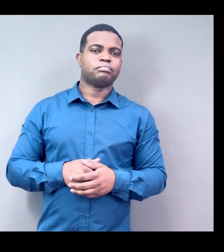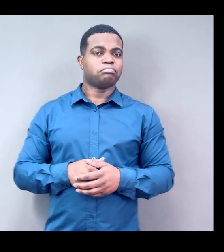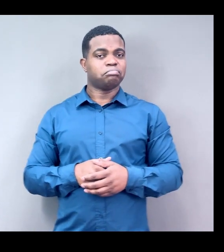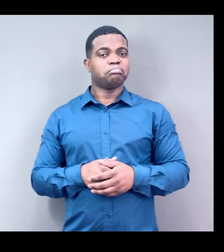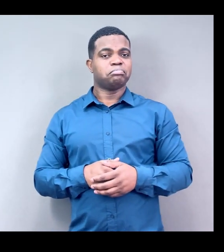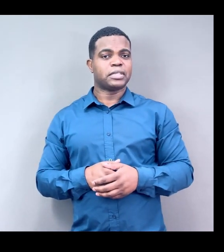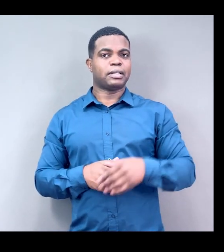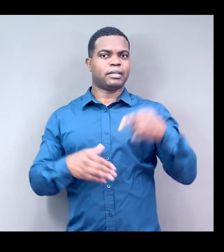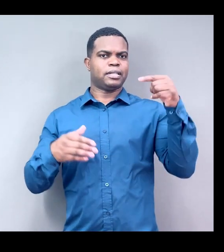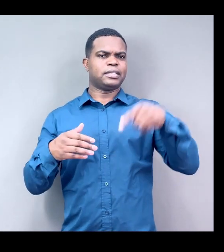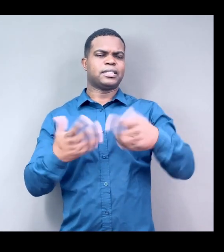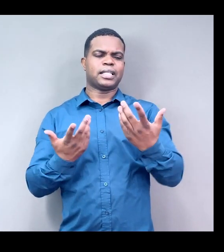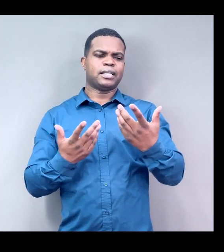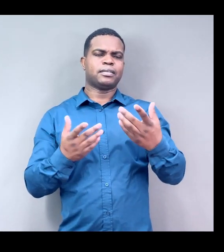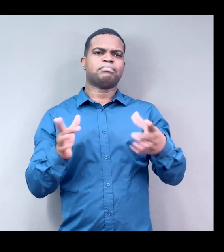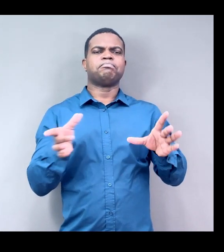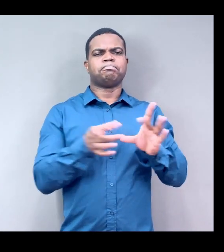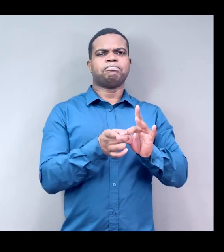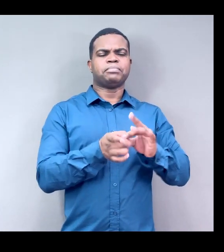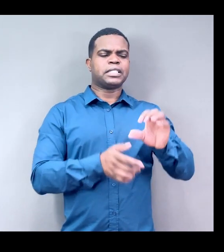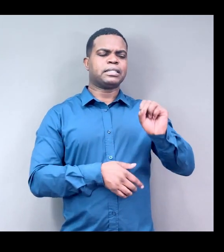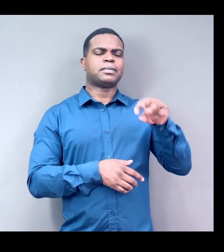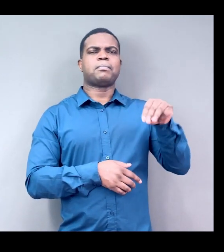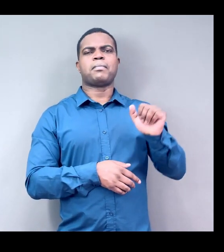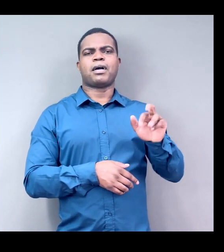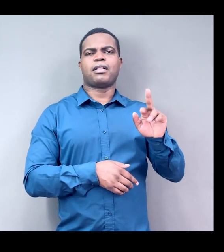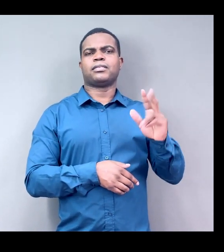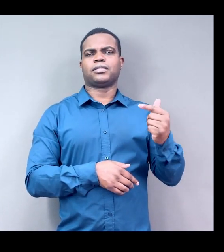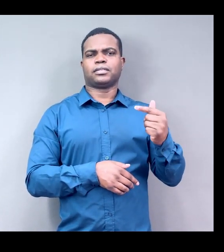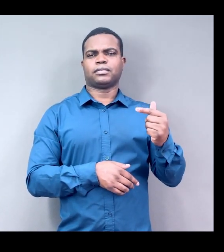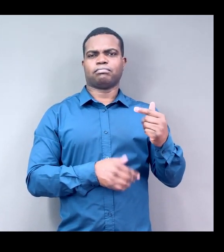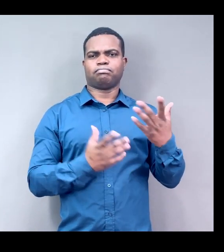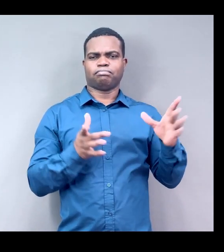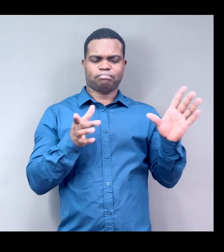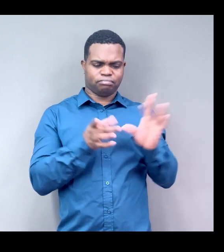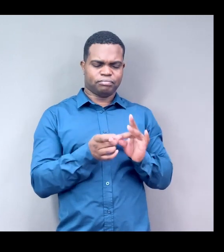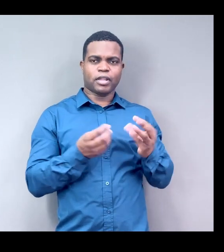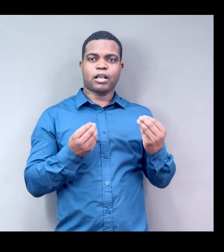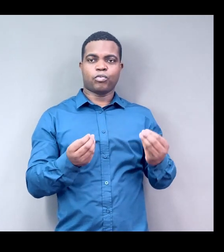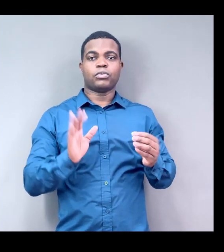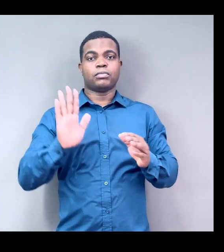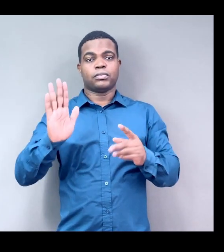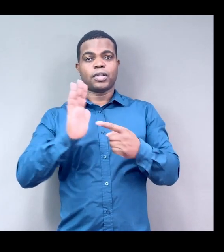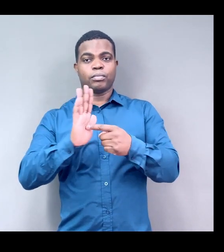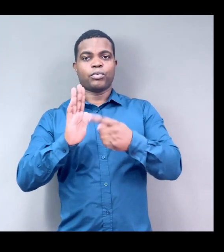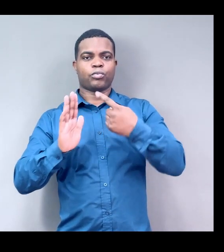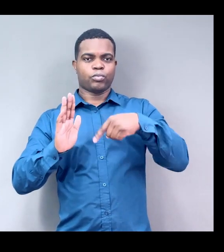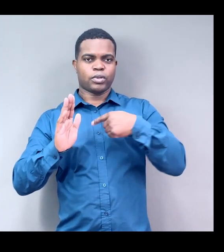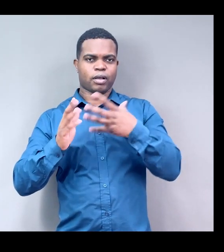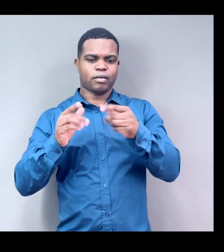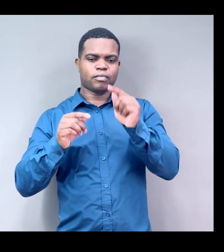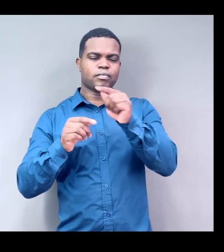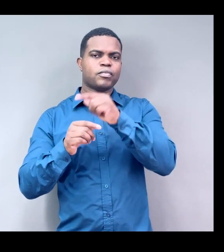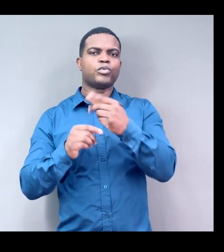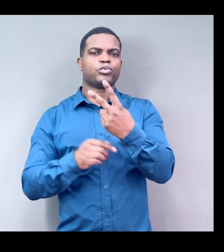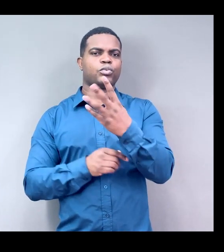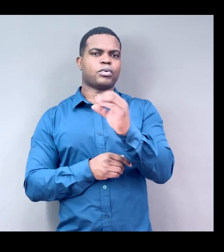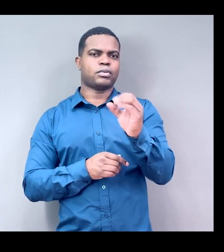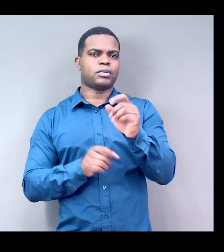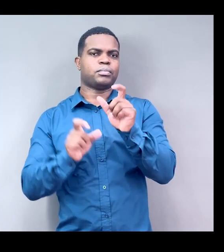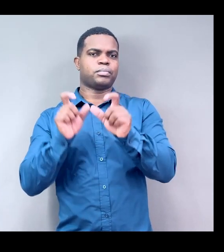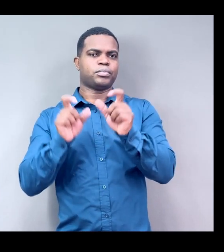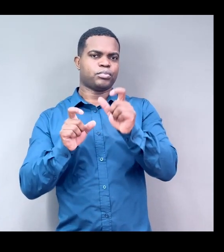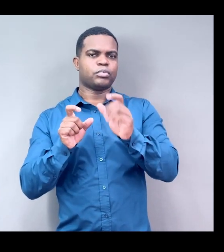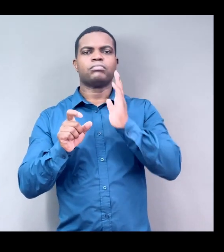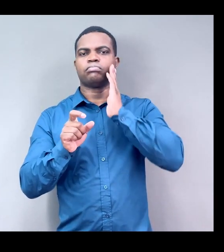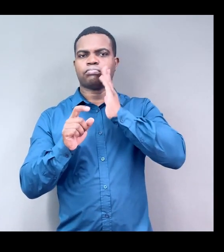So analyzing this objective, you would see that they are smart objectives because they are specific. We have